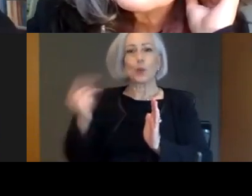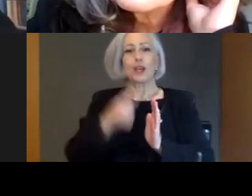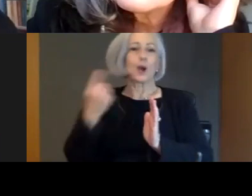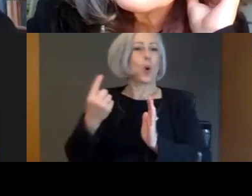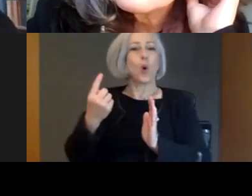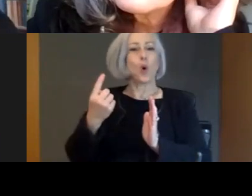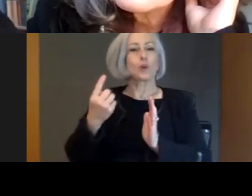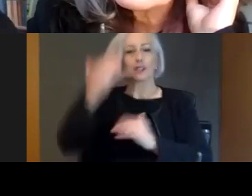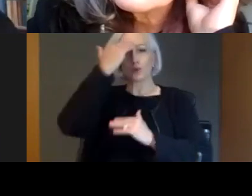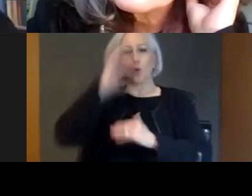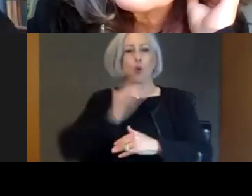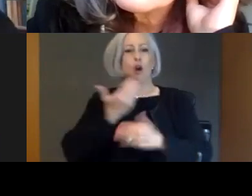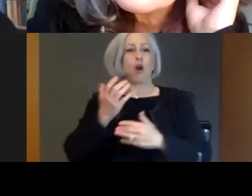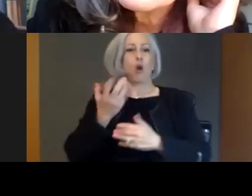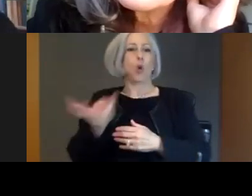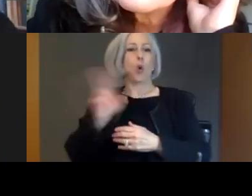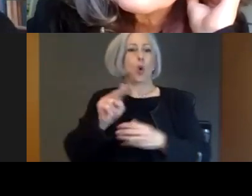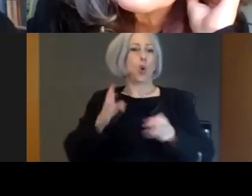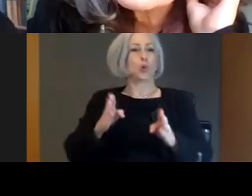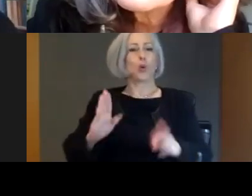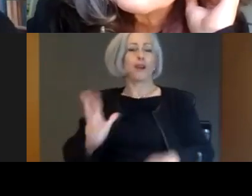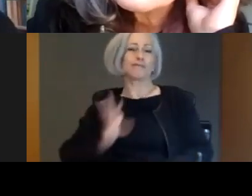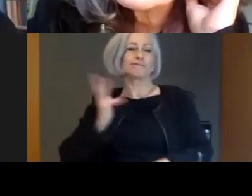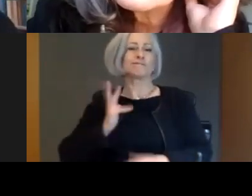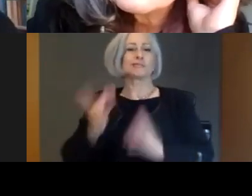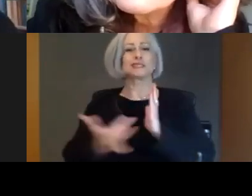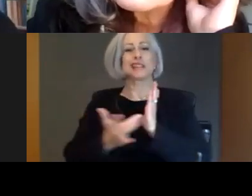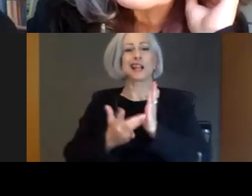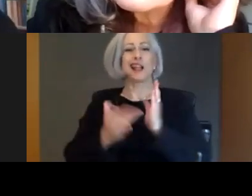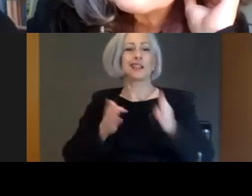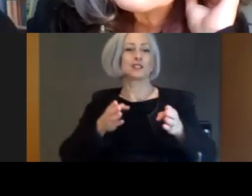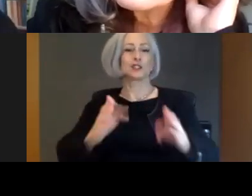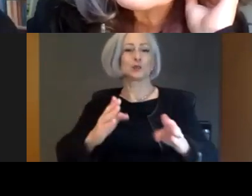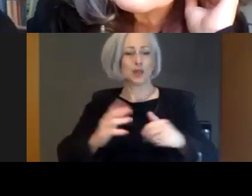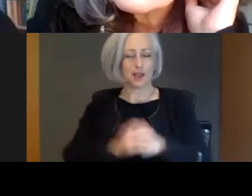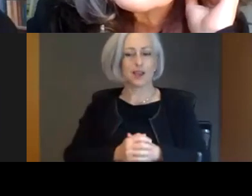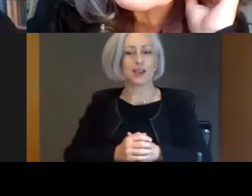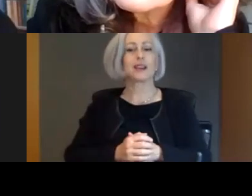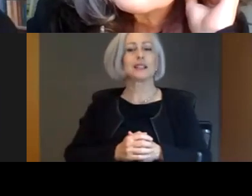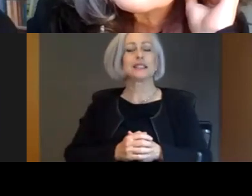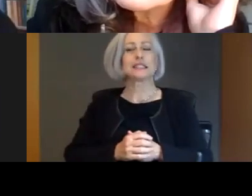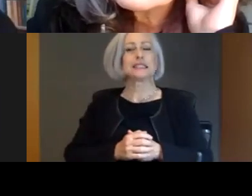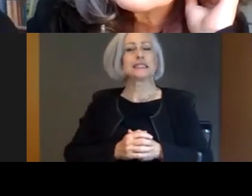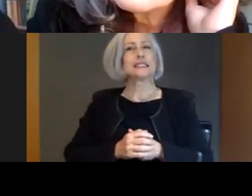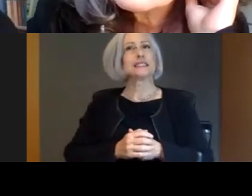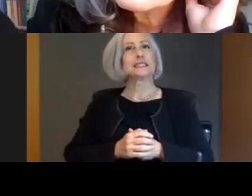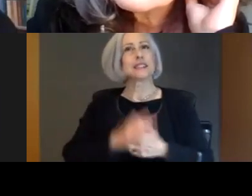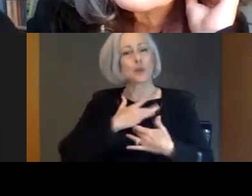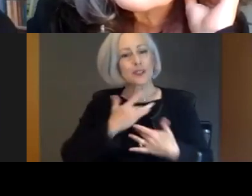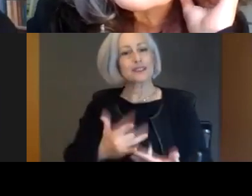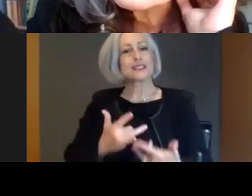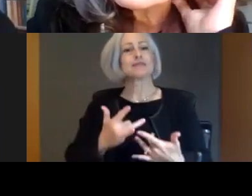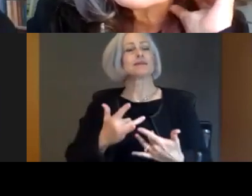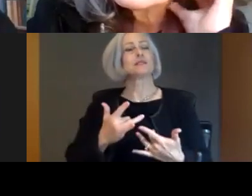video laryngoscopes, these high-tech type devices that actually, you